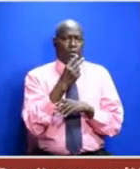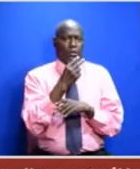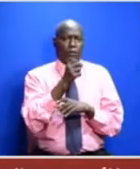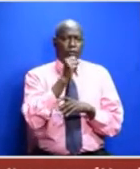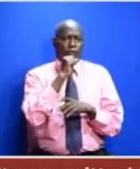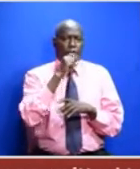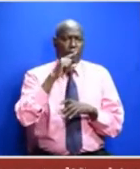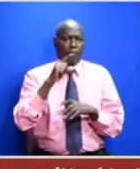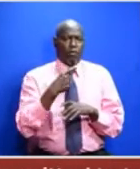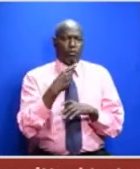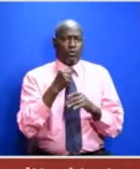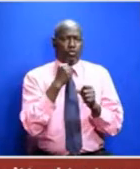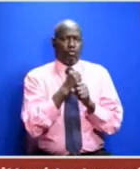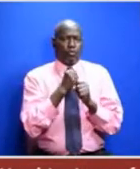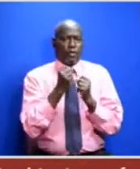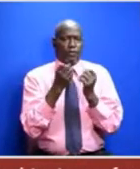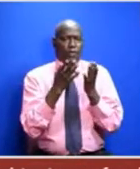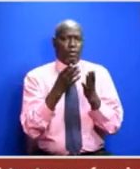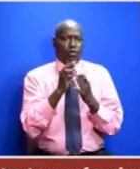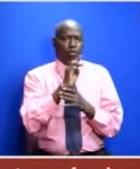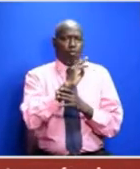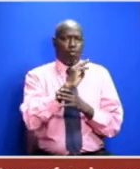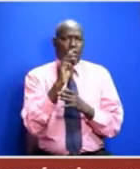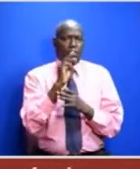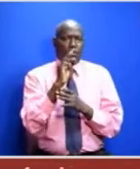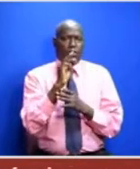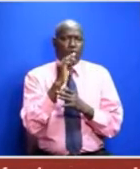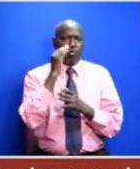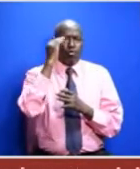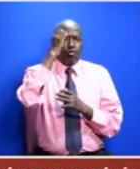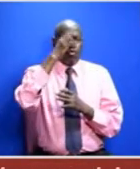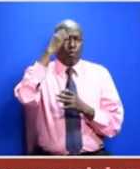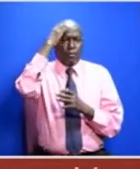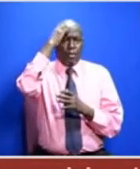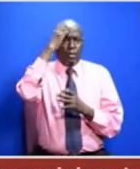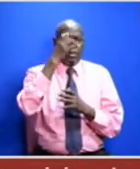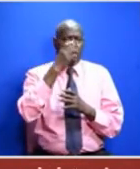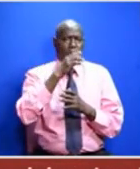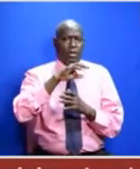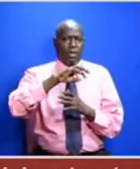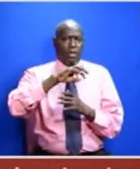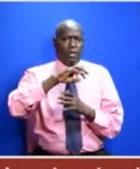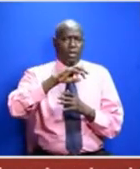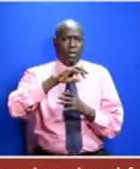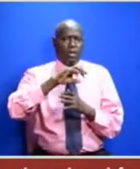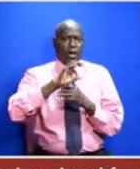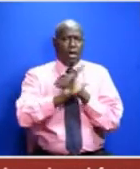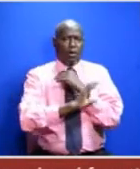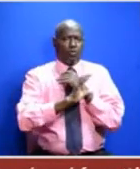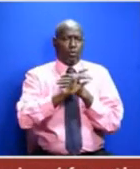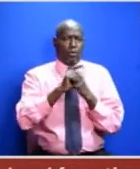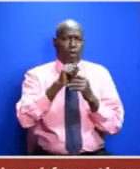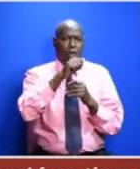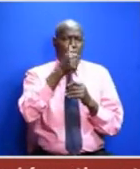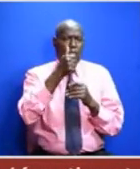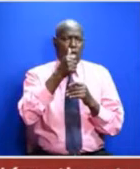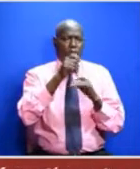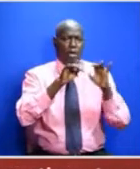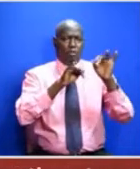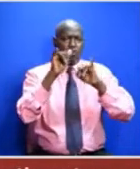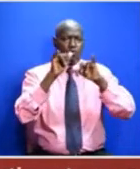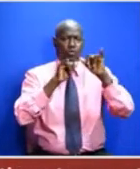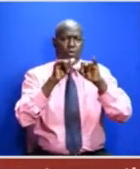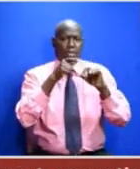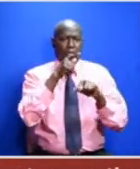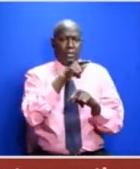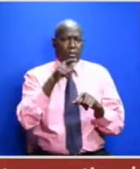250,000 jobs available in the Western European countries and other countries abroad. Kwa hivyo nataka niseme kazi